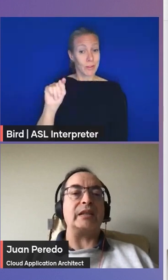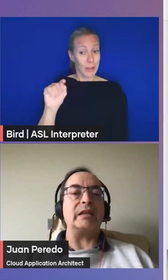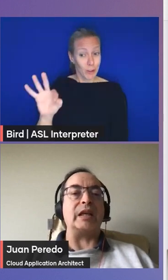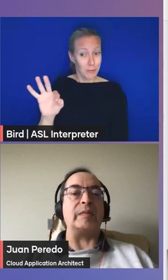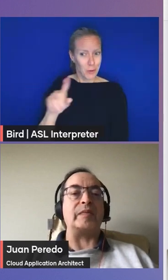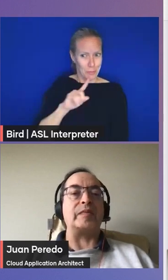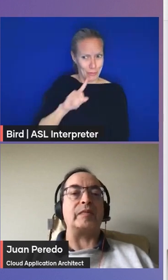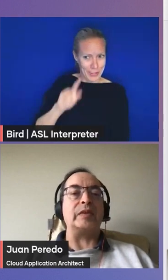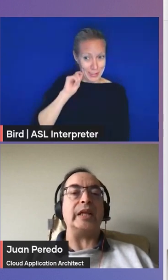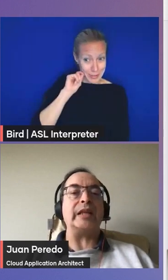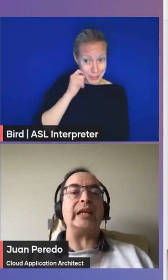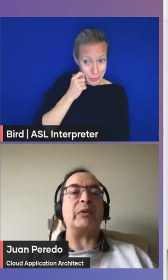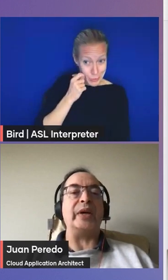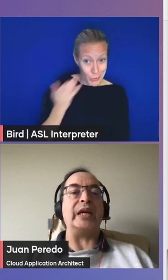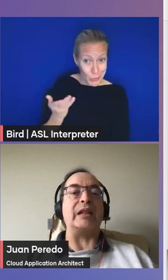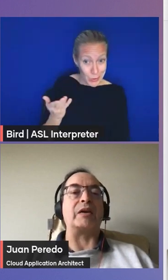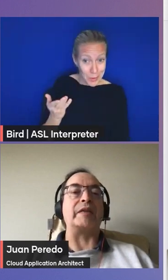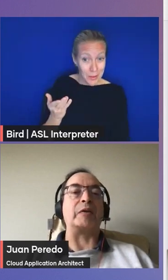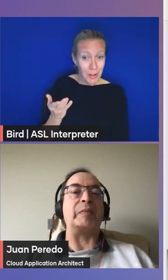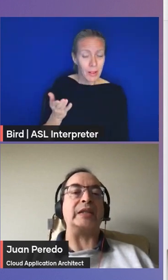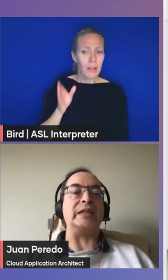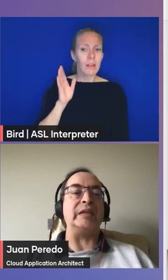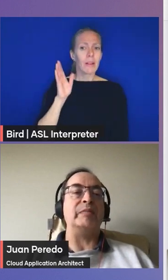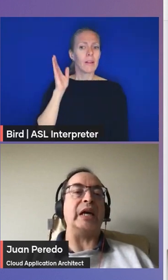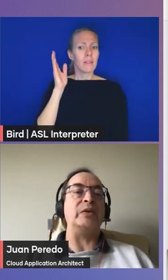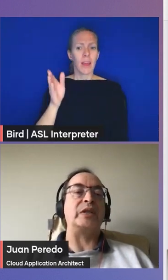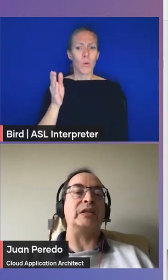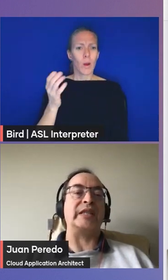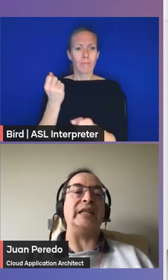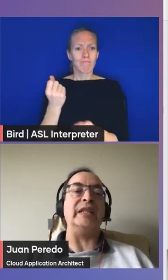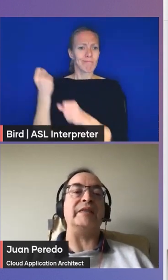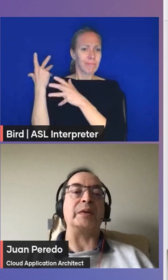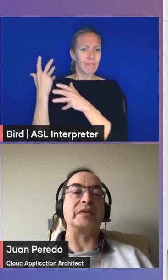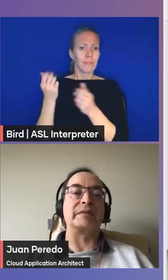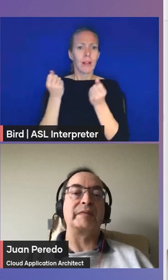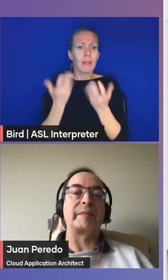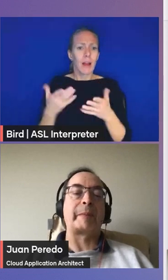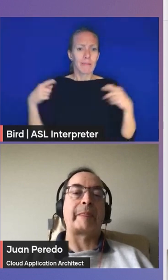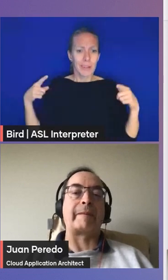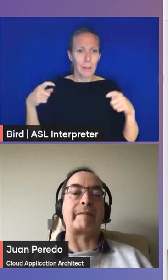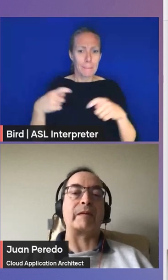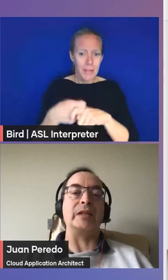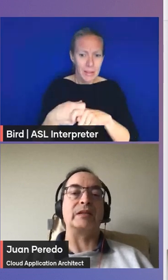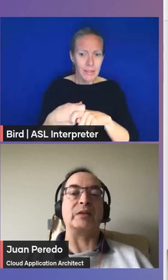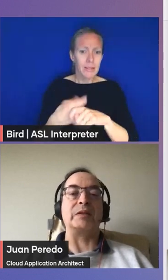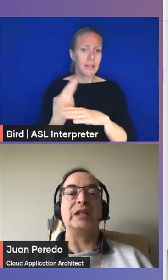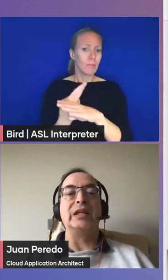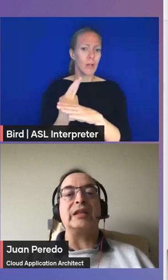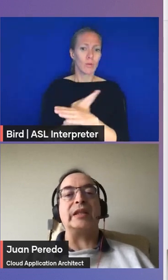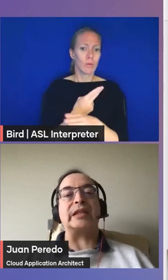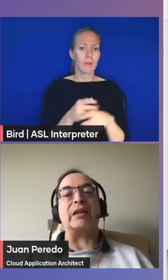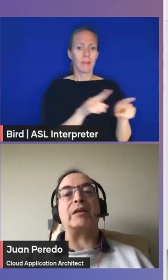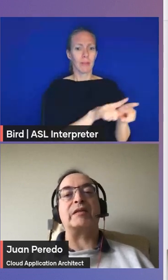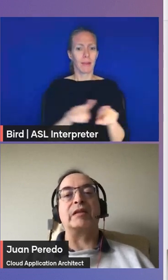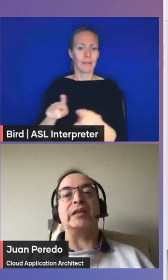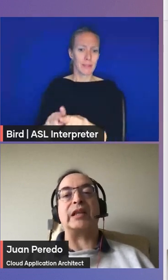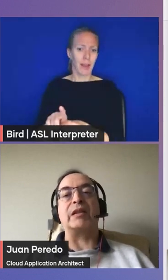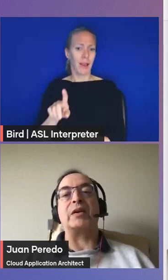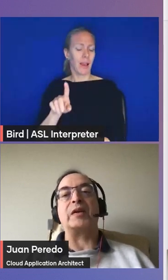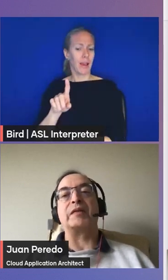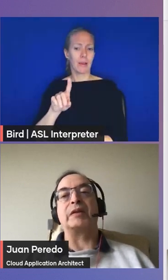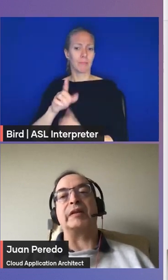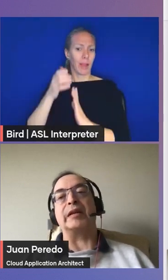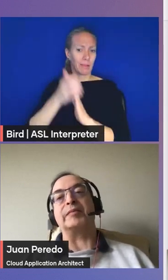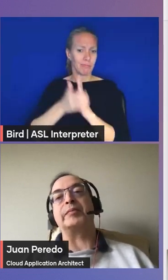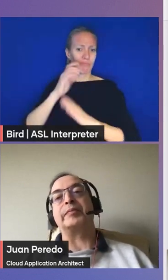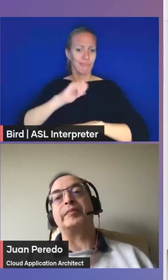that they take away a lot of the complexity by using same defaults, right? So there's a lot